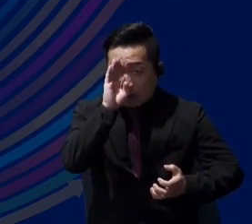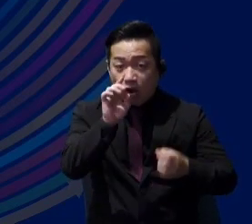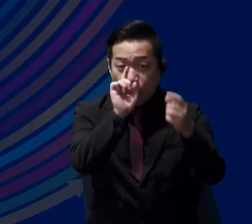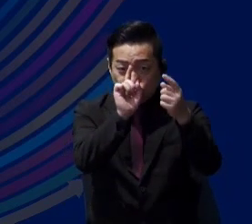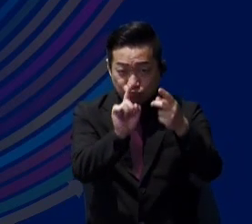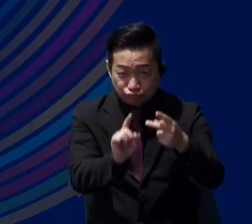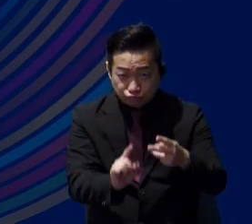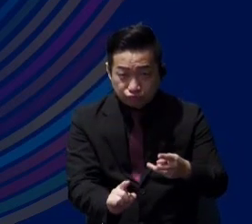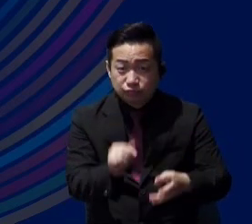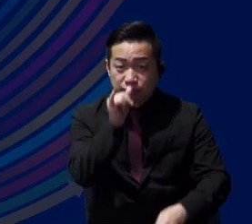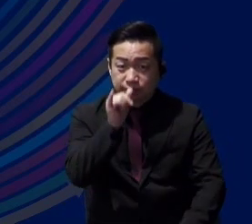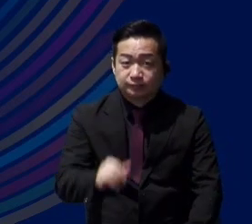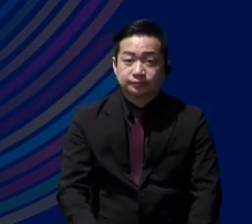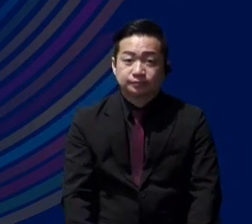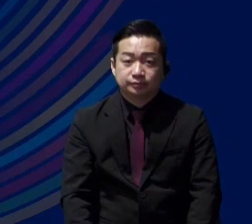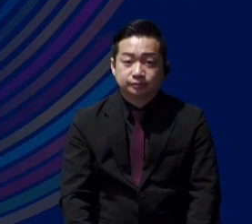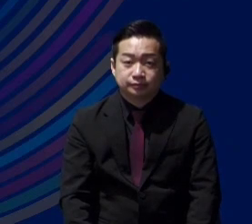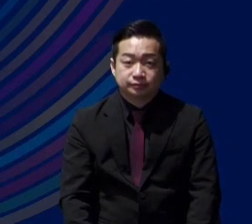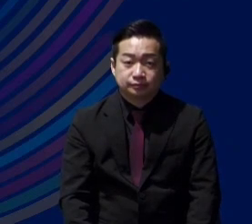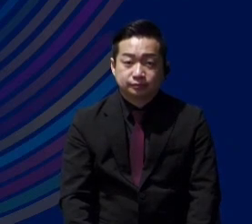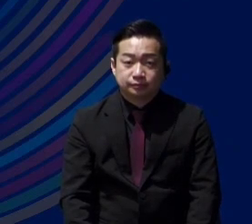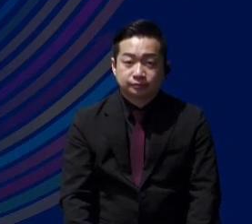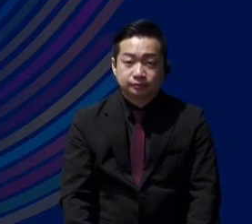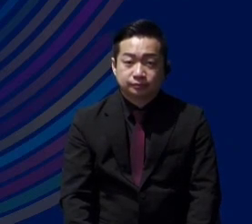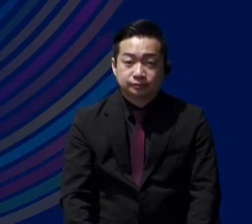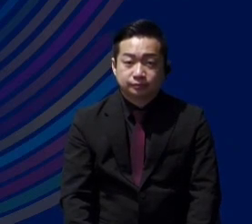And in